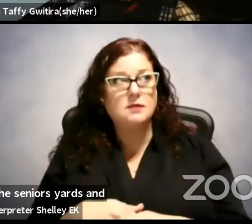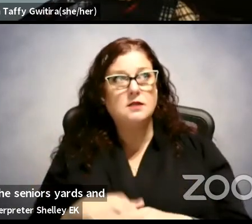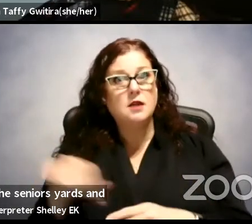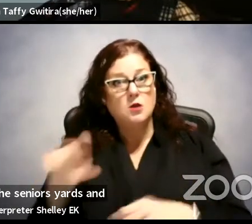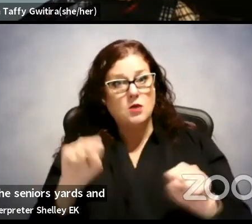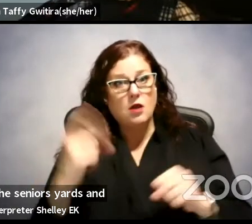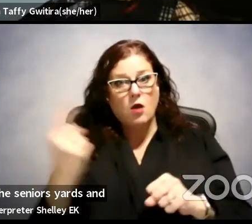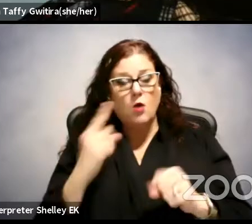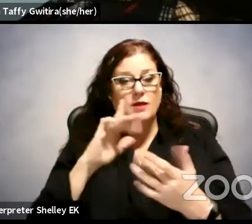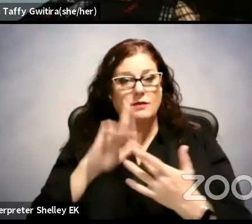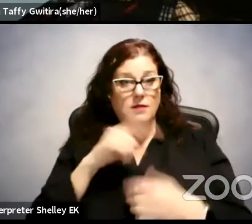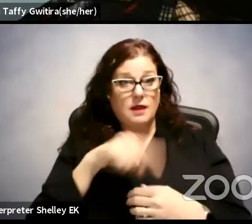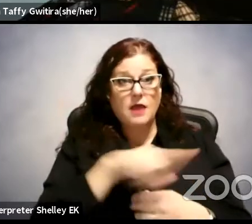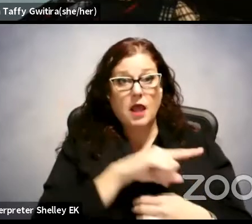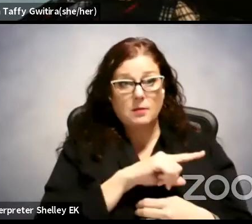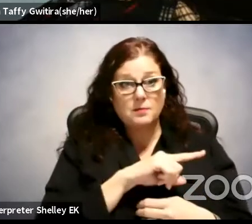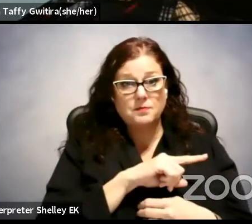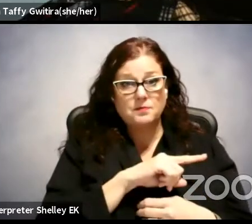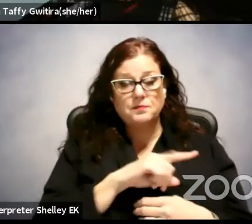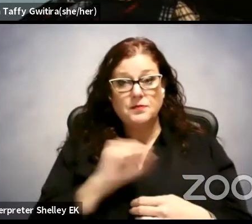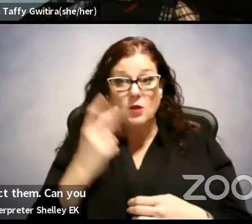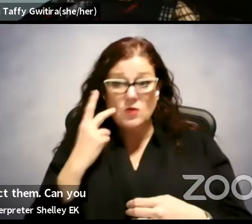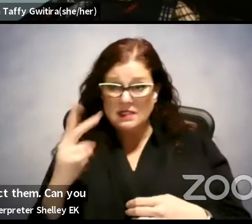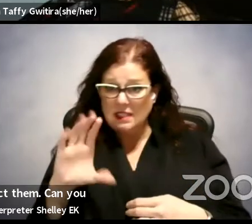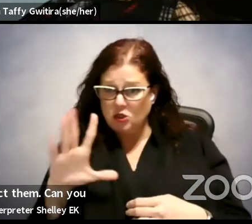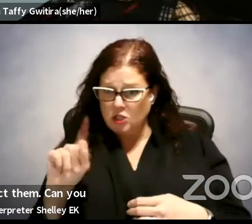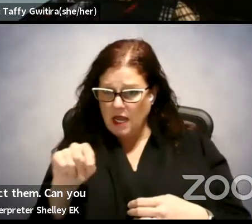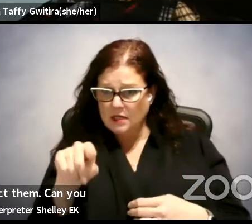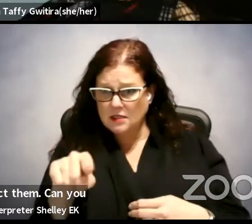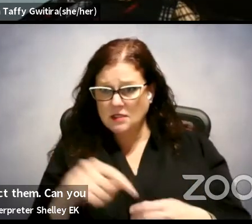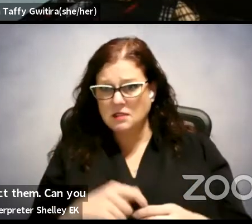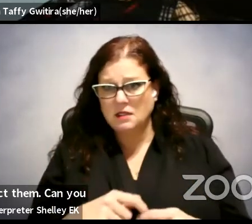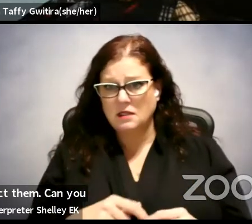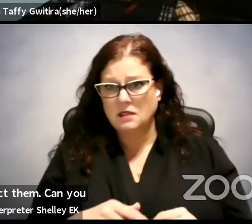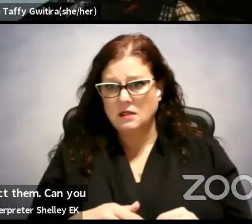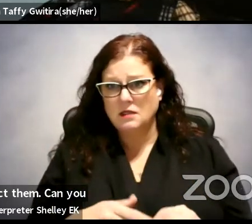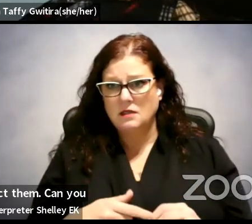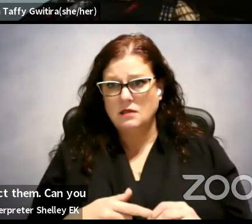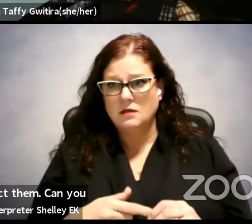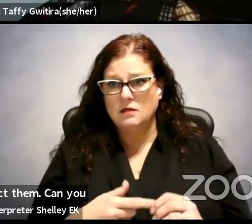always contact them. Can you see the chat?